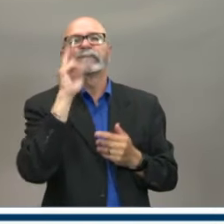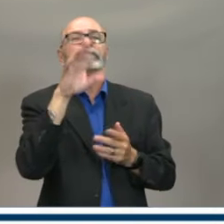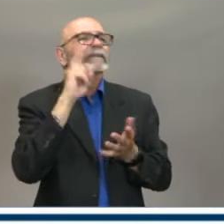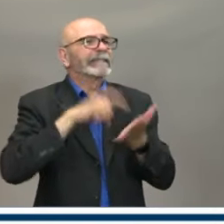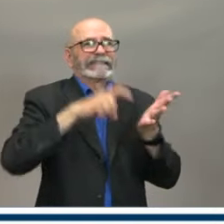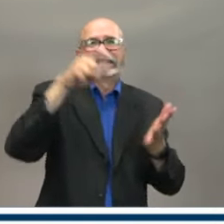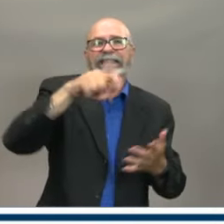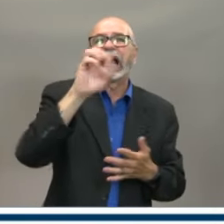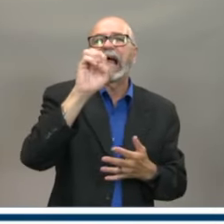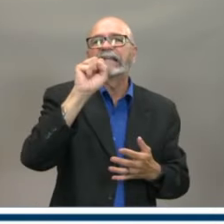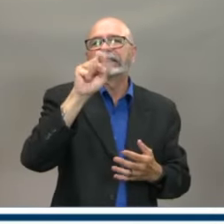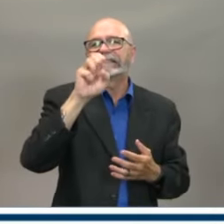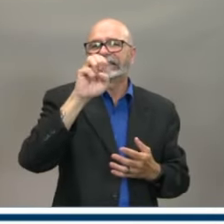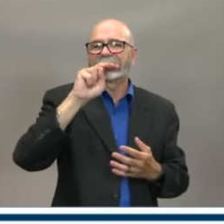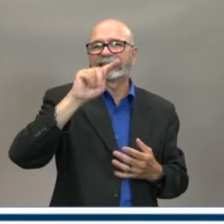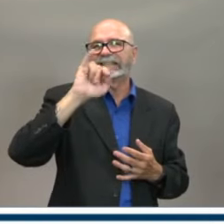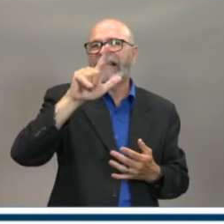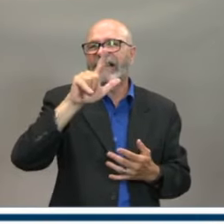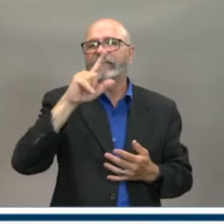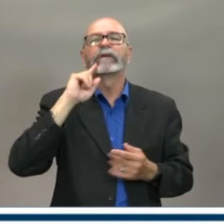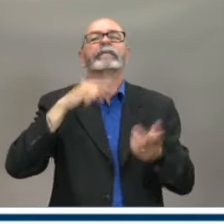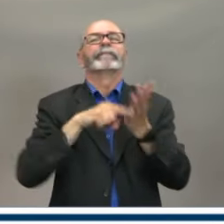Those that are being supported through